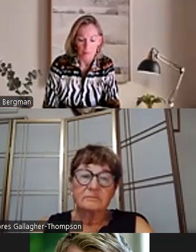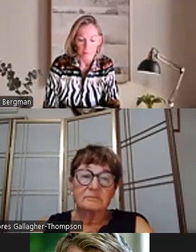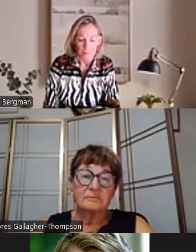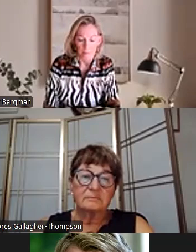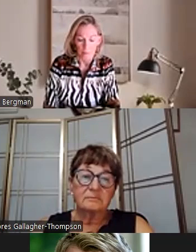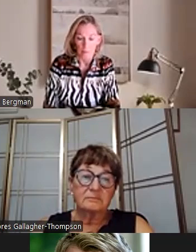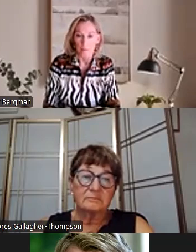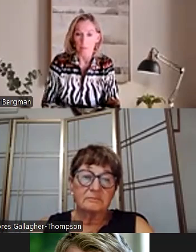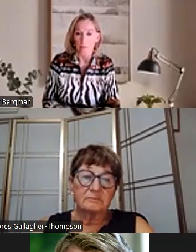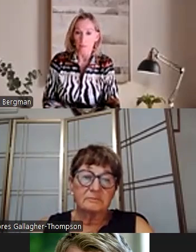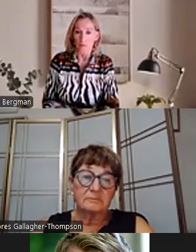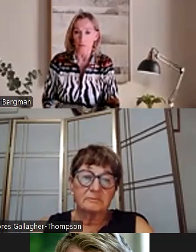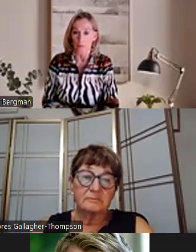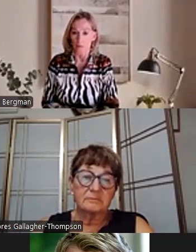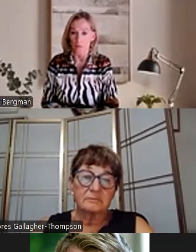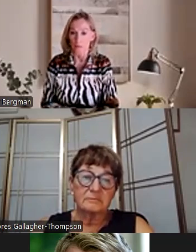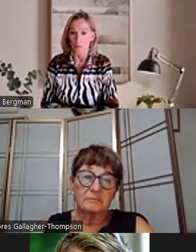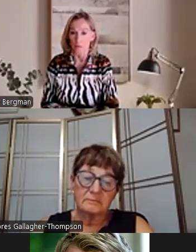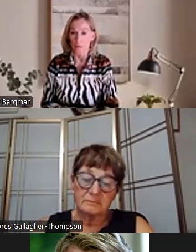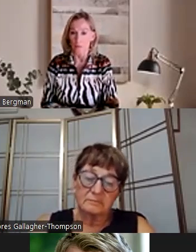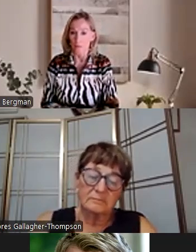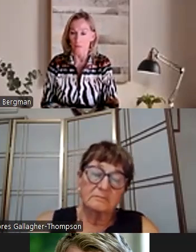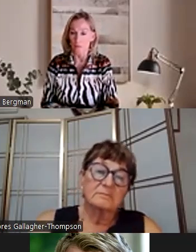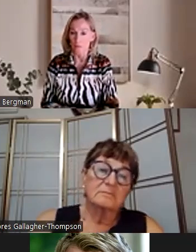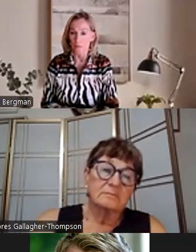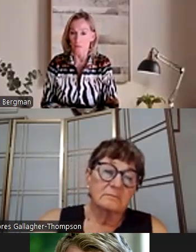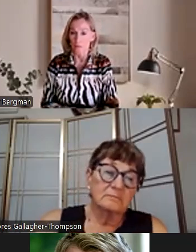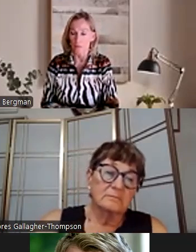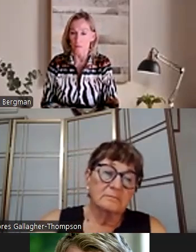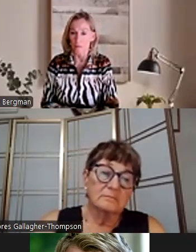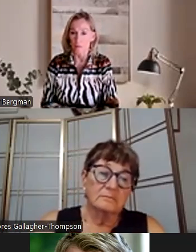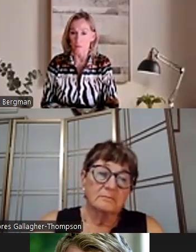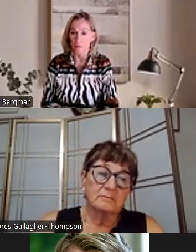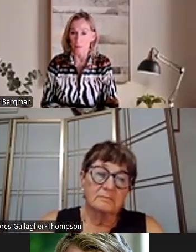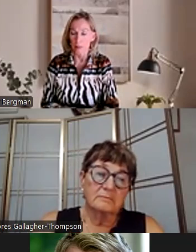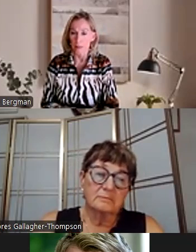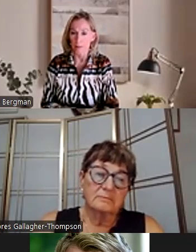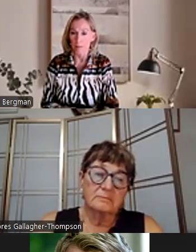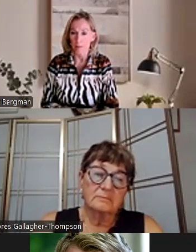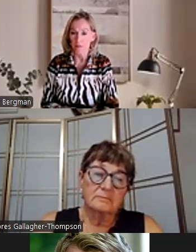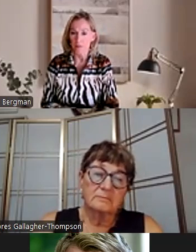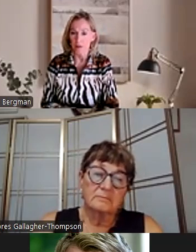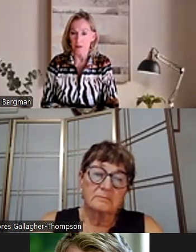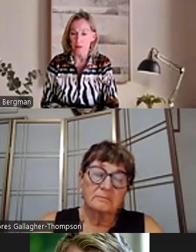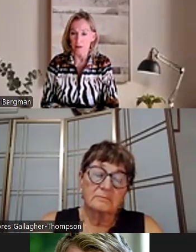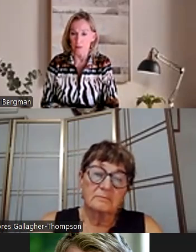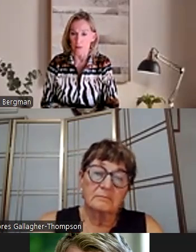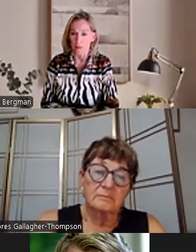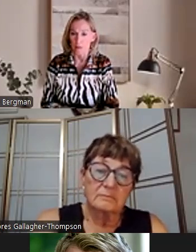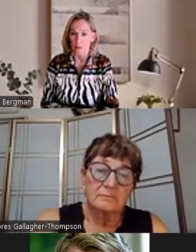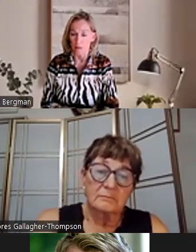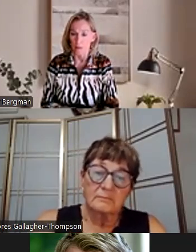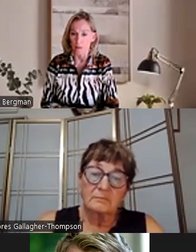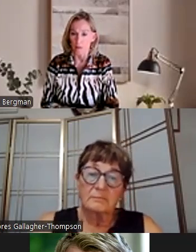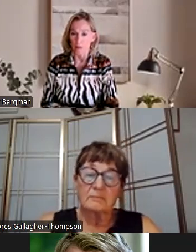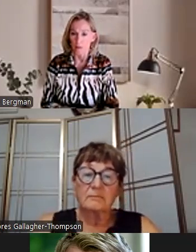All right. Well, you can always email us and give us ideas, but any final